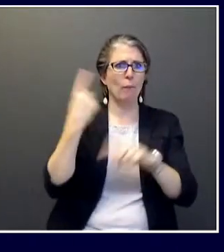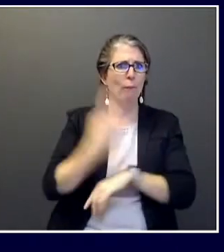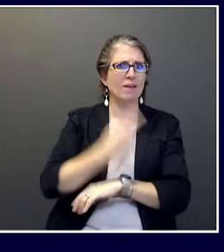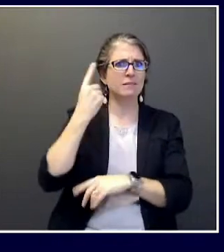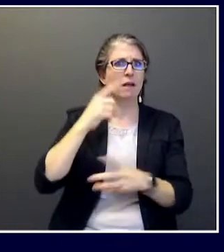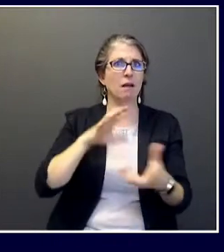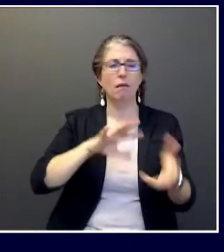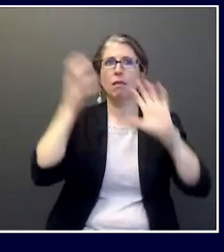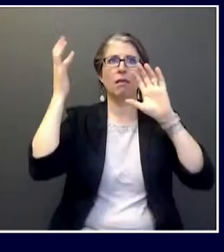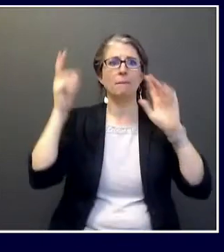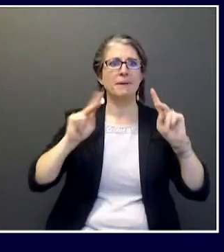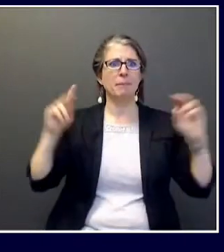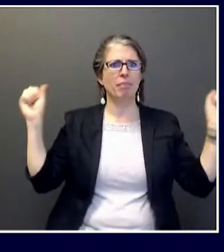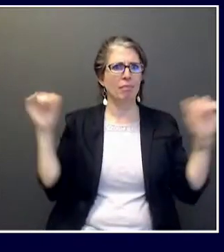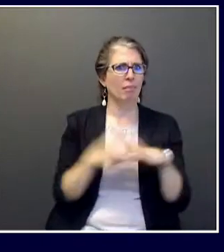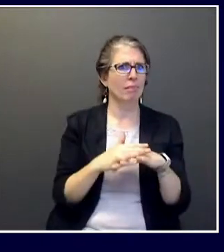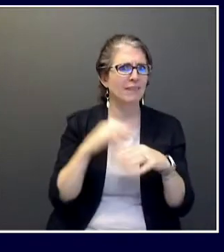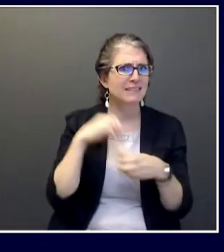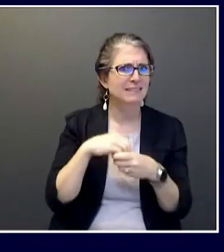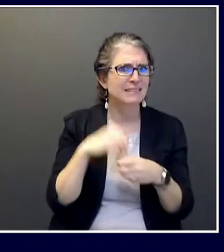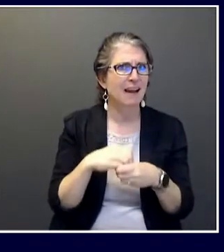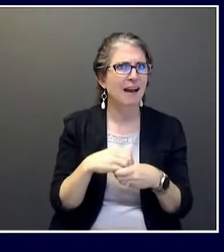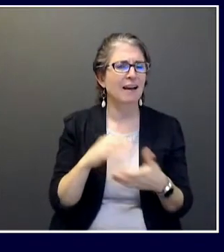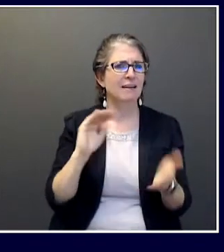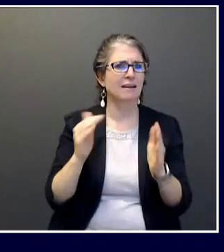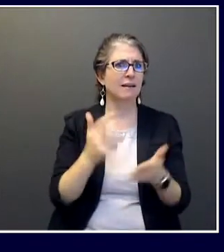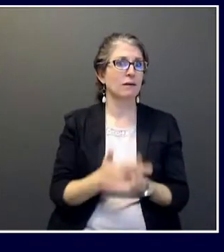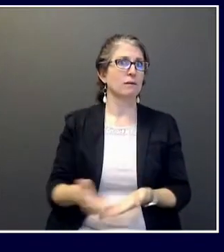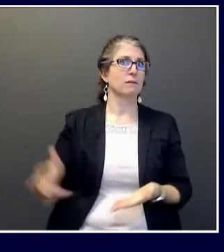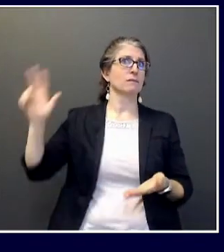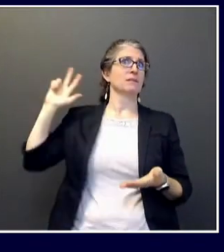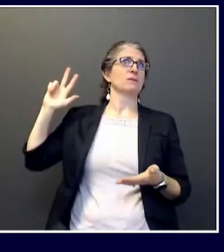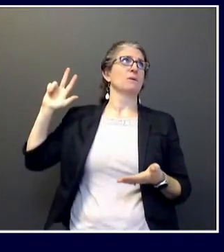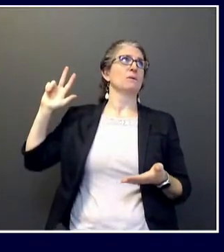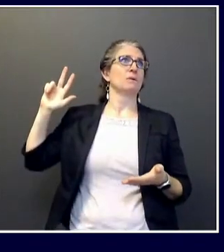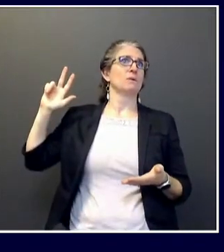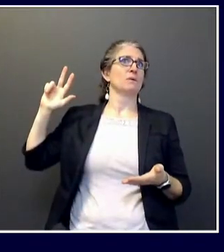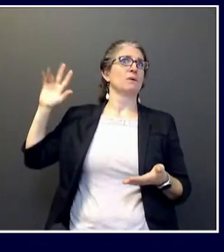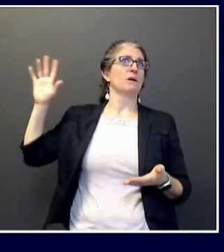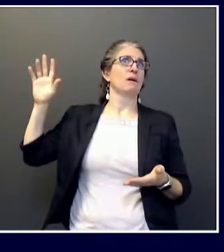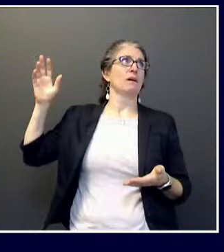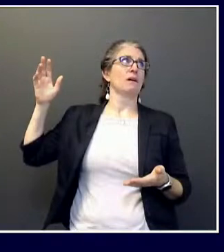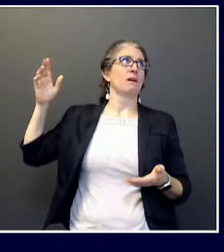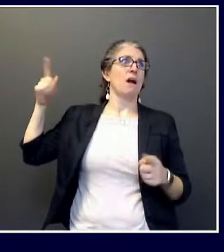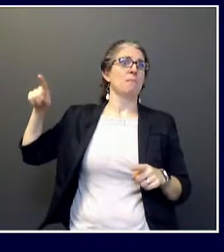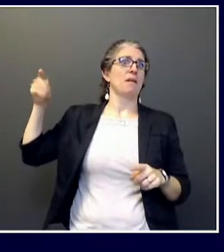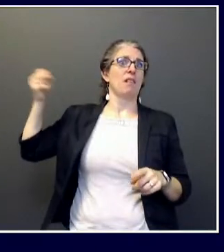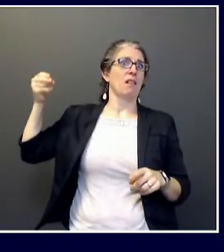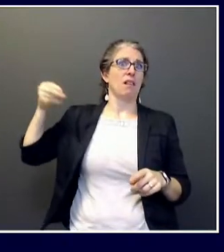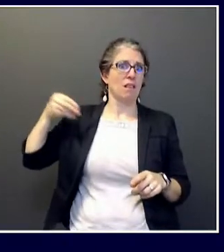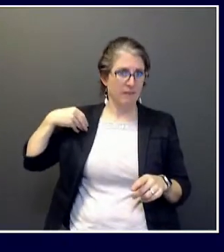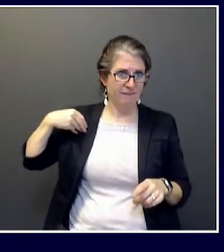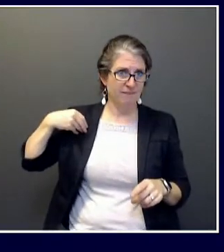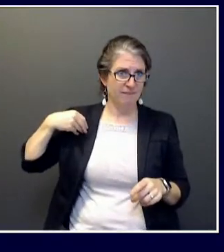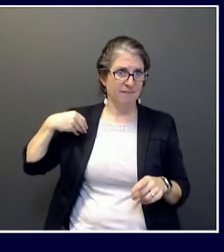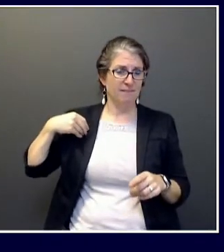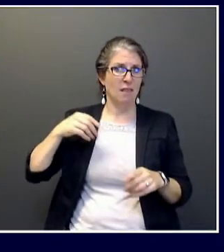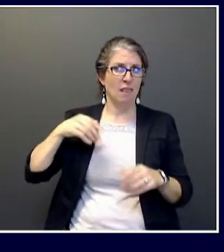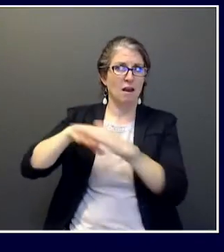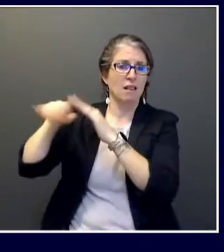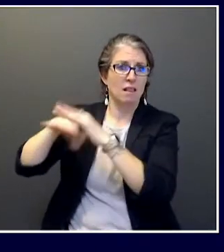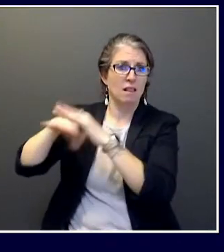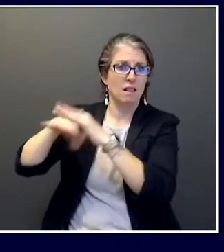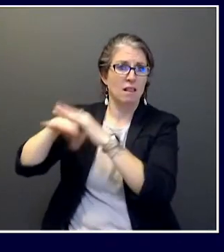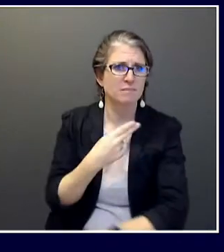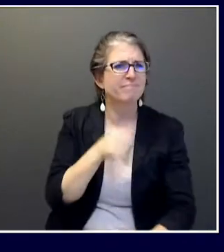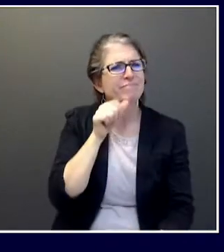we've looked at those hypotheses, it doesn't appear that there's one unifying explanation, which suggests that maybe we are